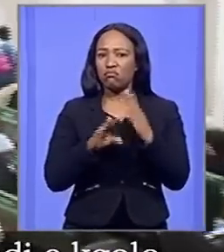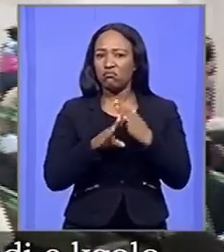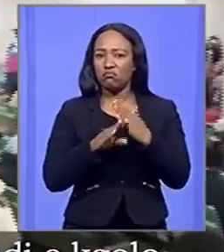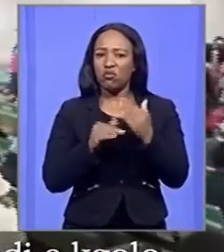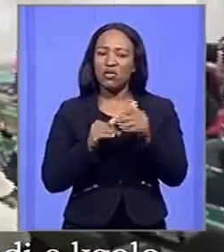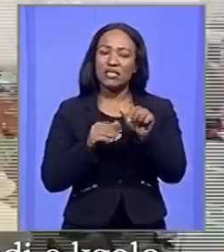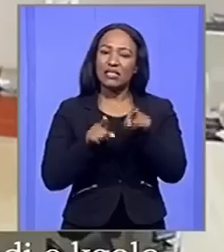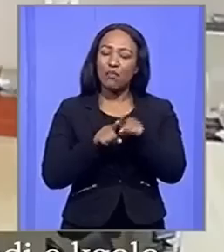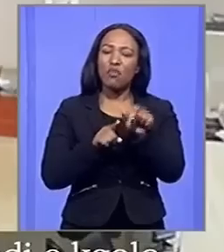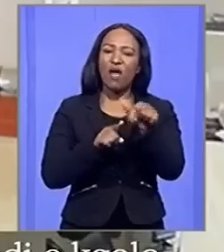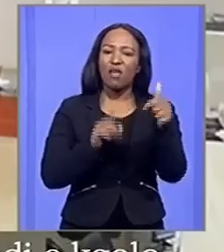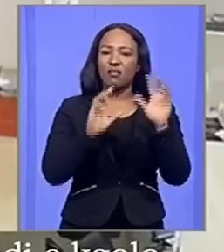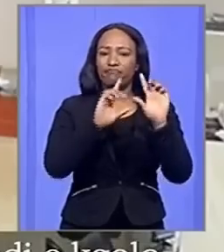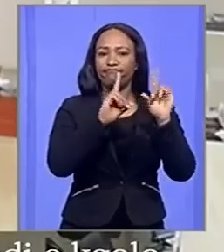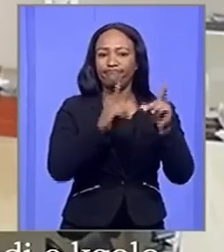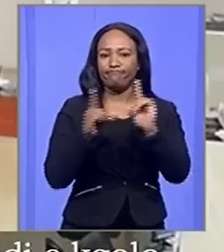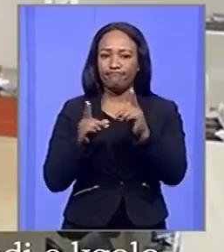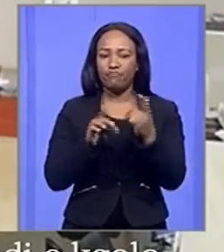tše dingwe.